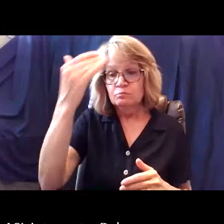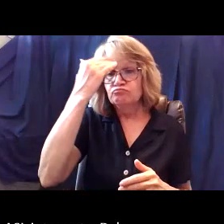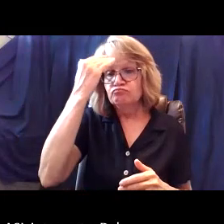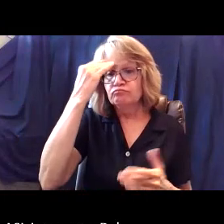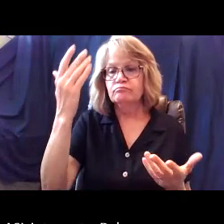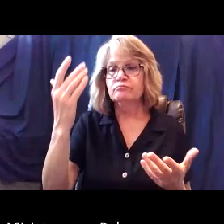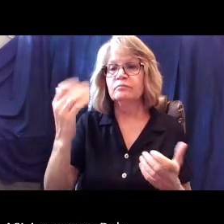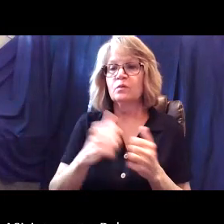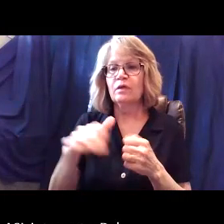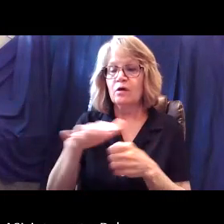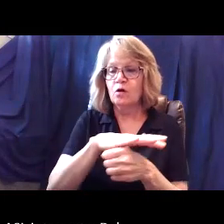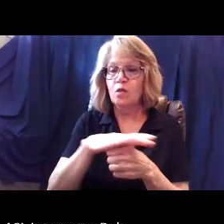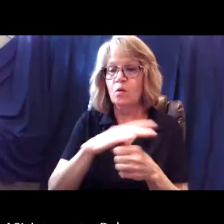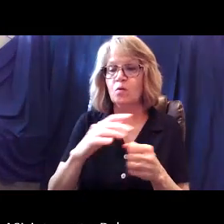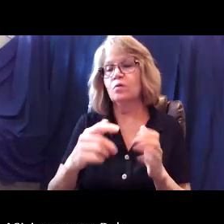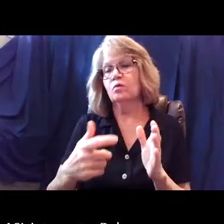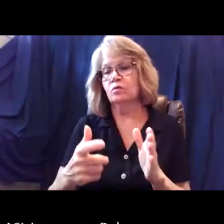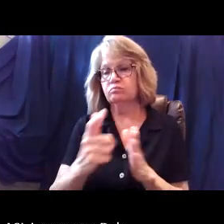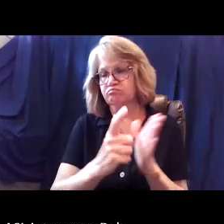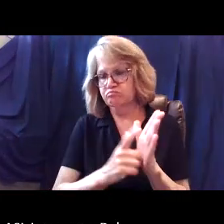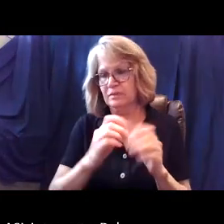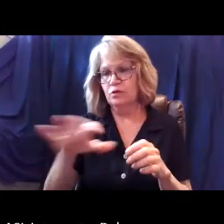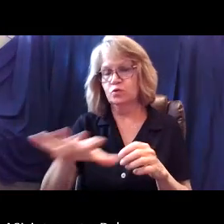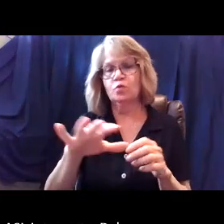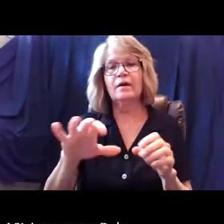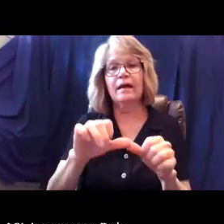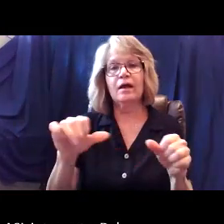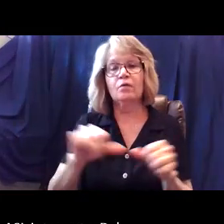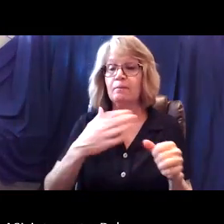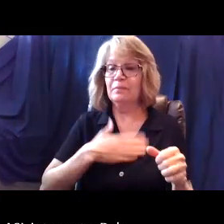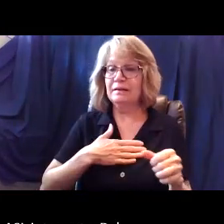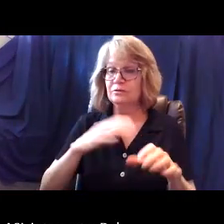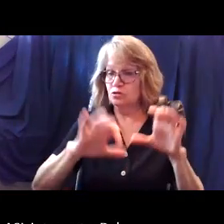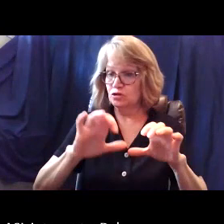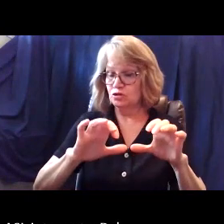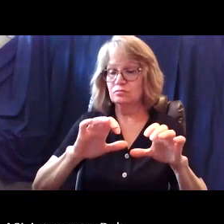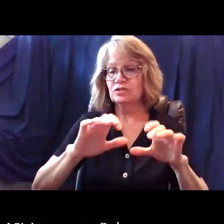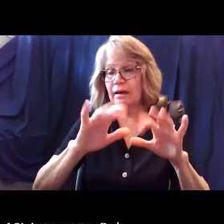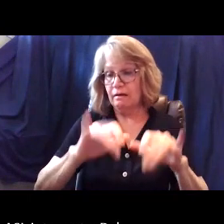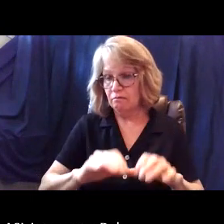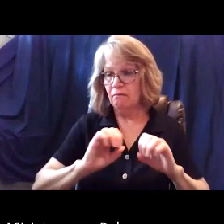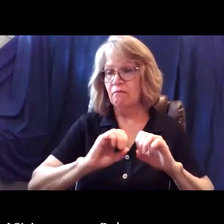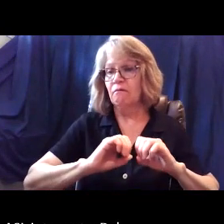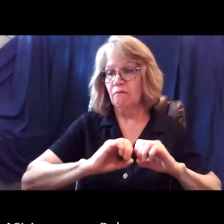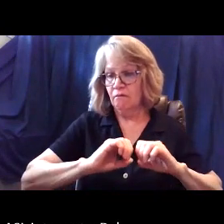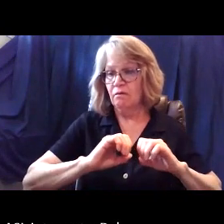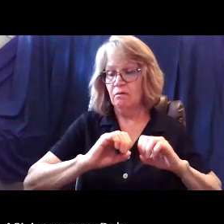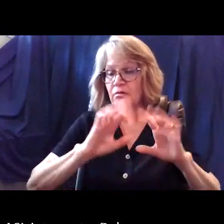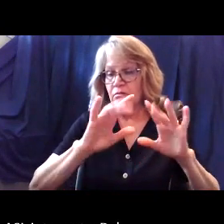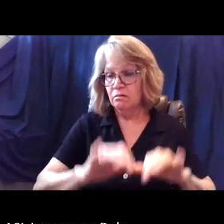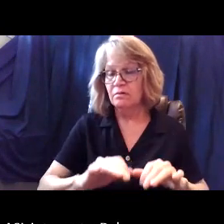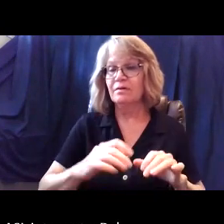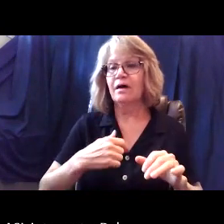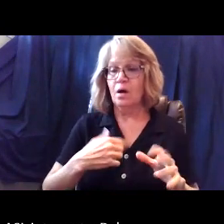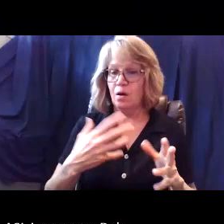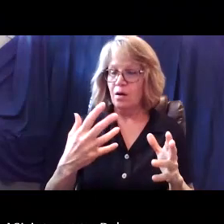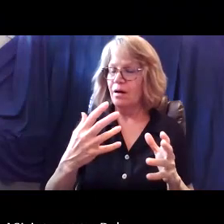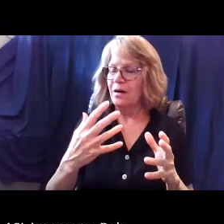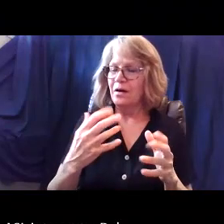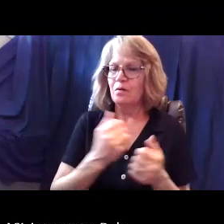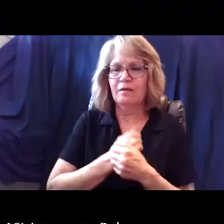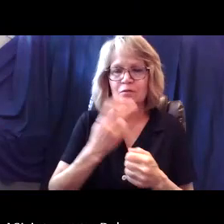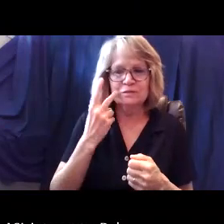the local ordinance that's in your area, please feel free to put that in the chat. I'd love to see if we've got folks here that are familiar